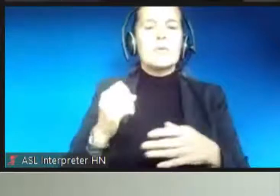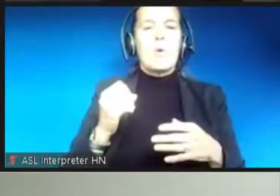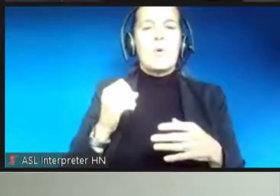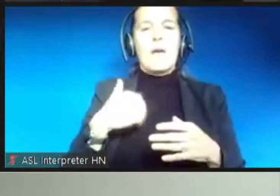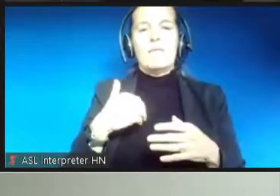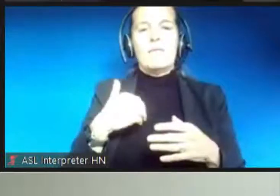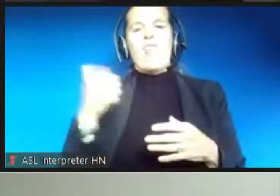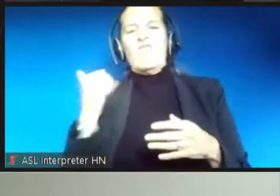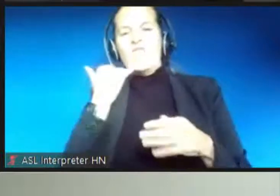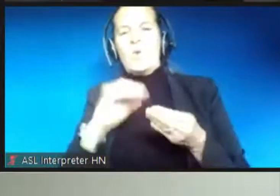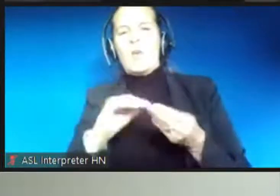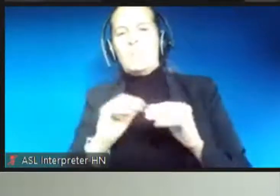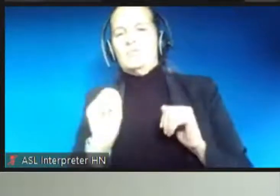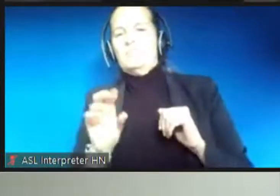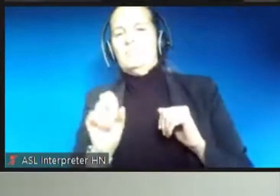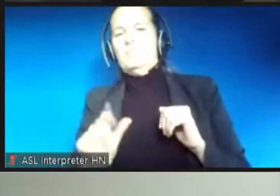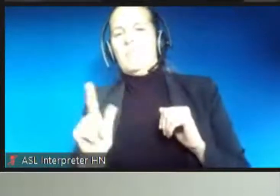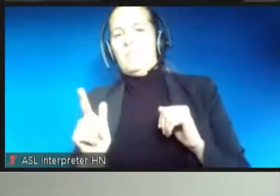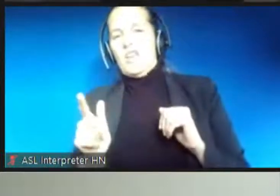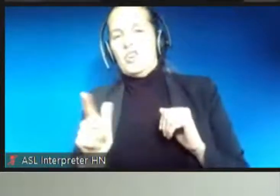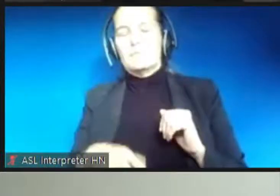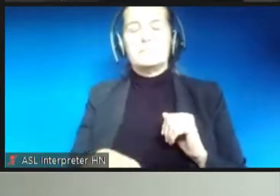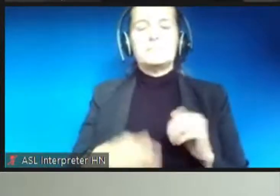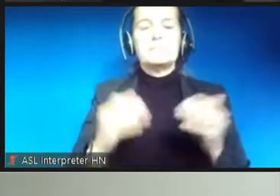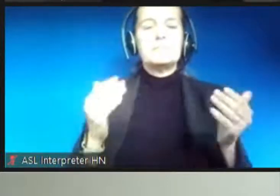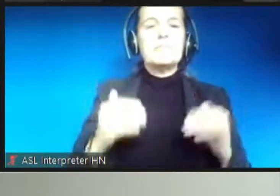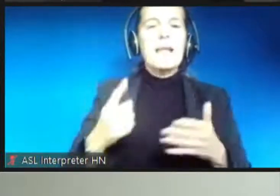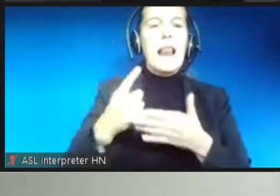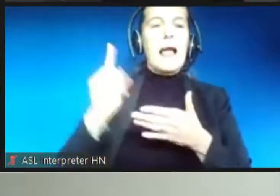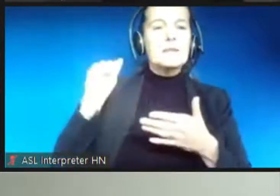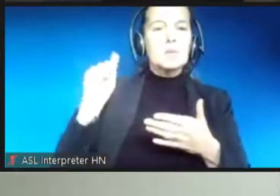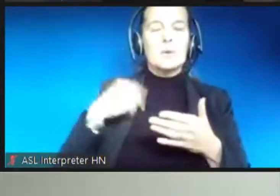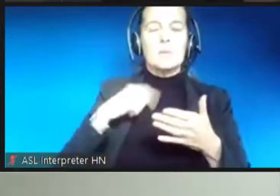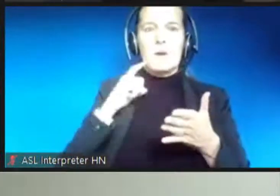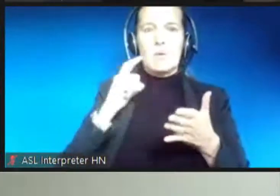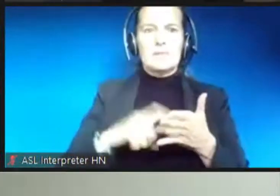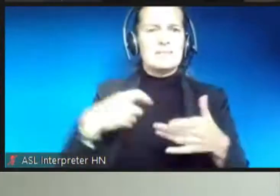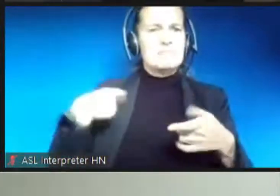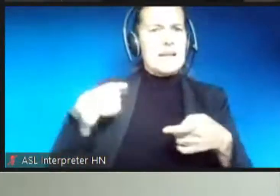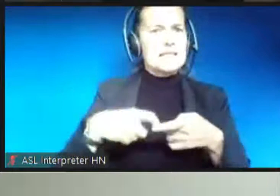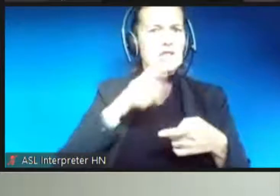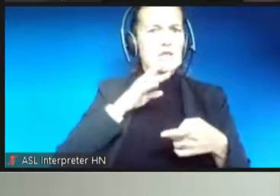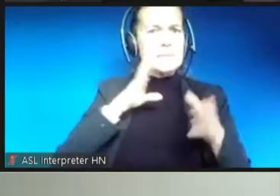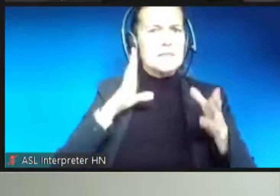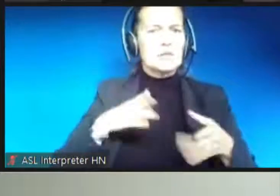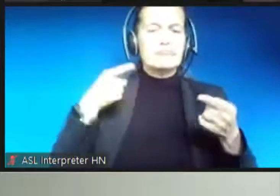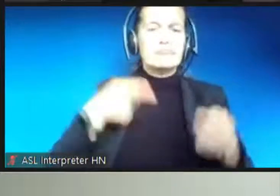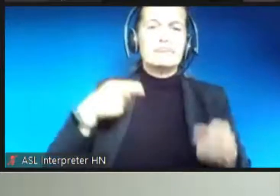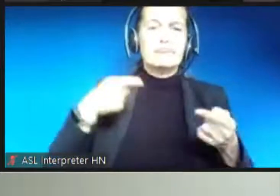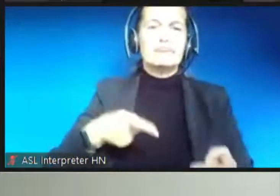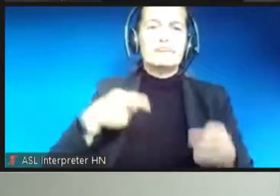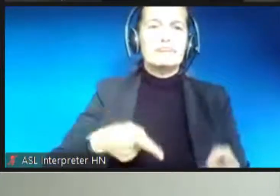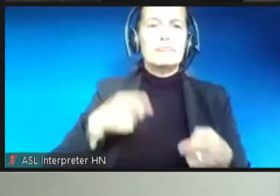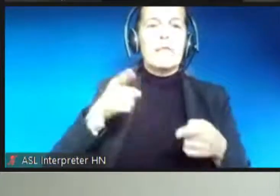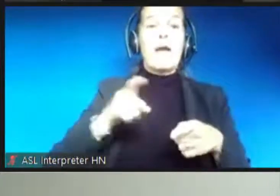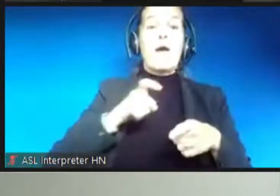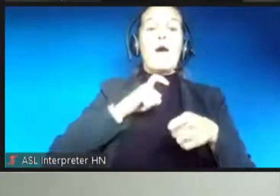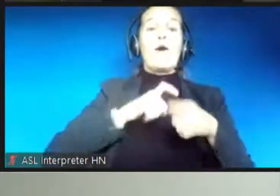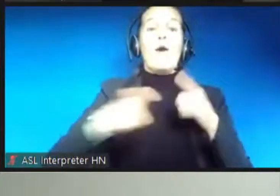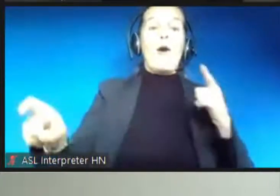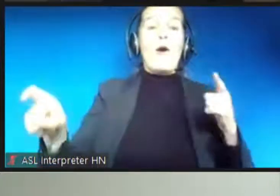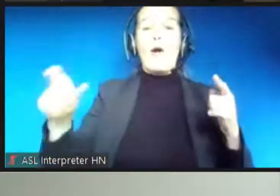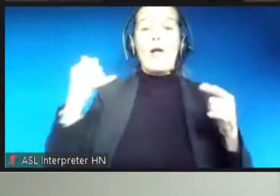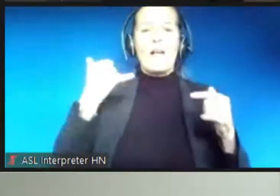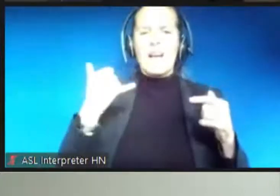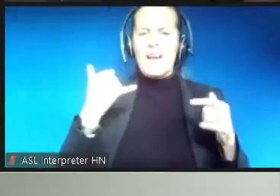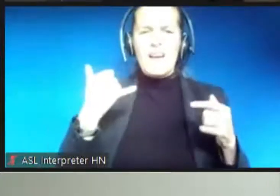and I'll get to that in a minute. Last week, we noted some difficulty for Spanish speakers. They were calling in, and there was also problems